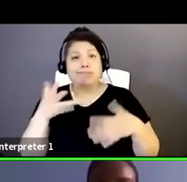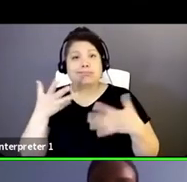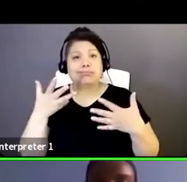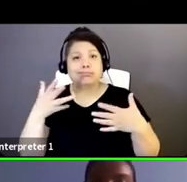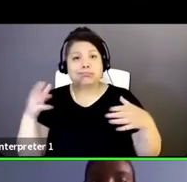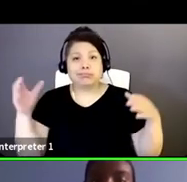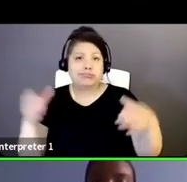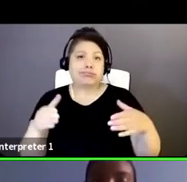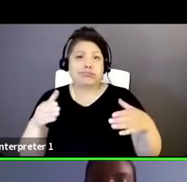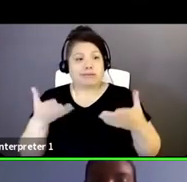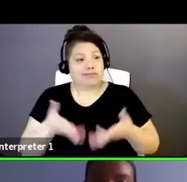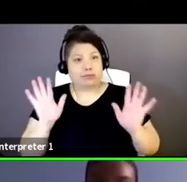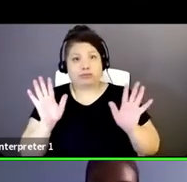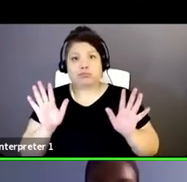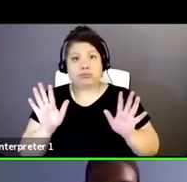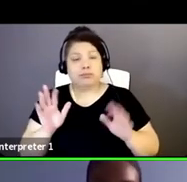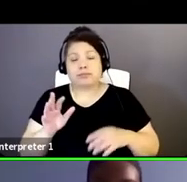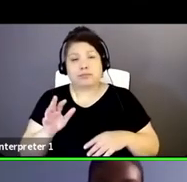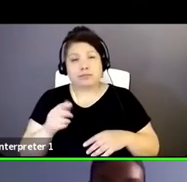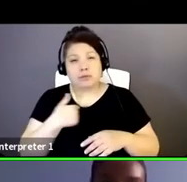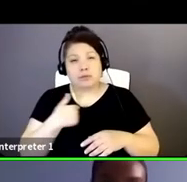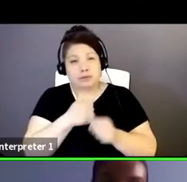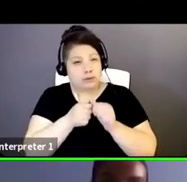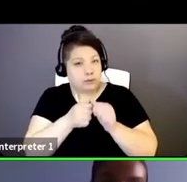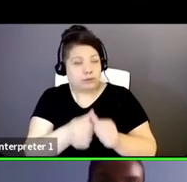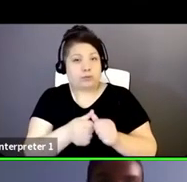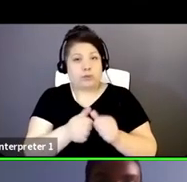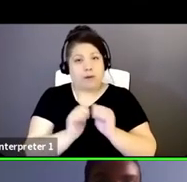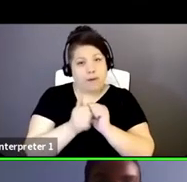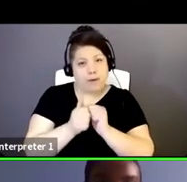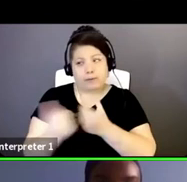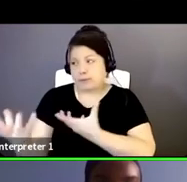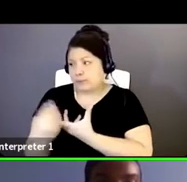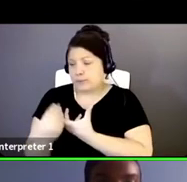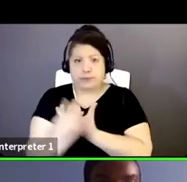but a place that we're always trying to be in. Yeah.